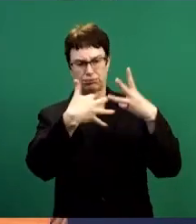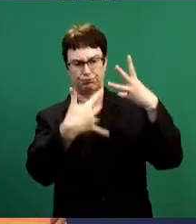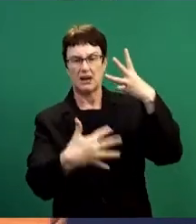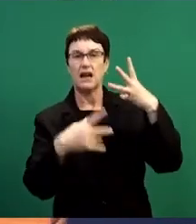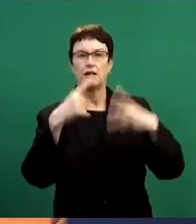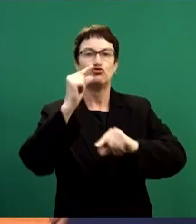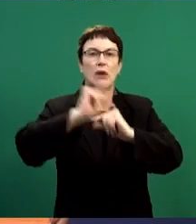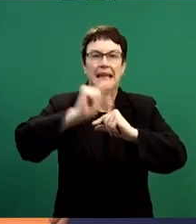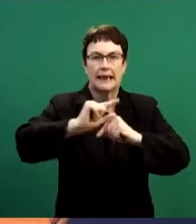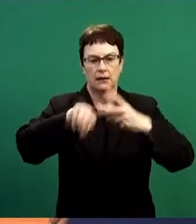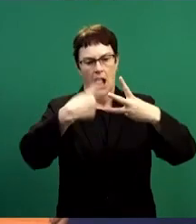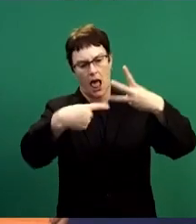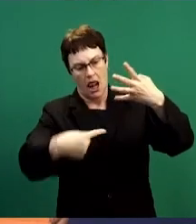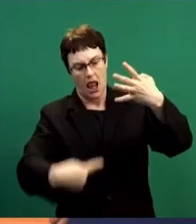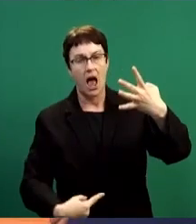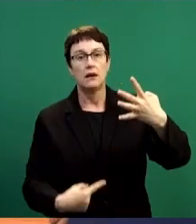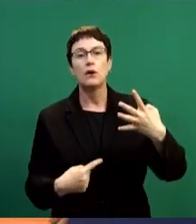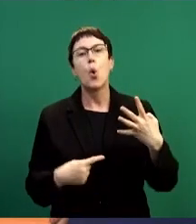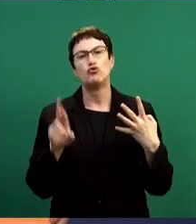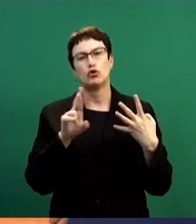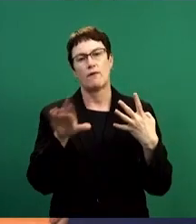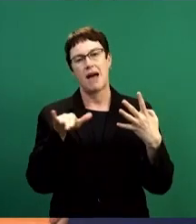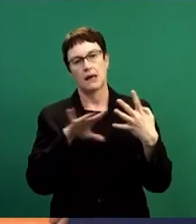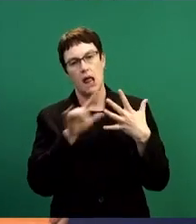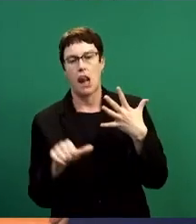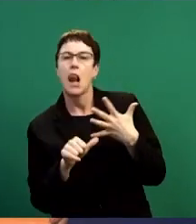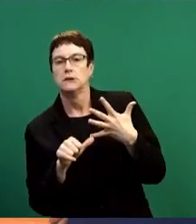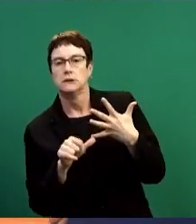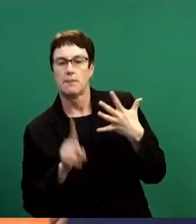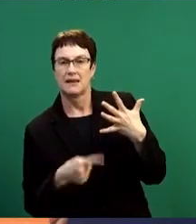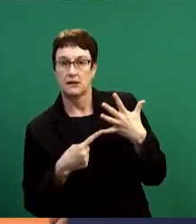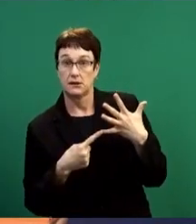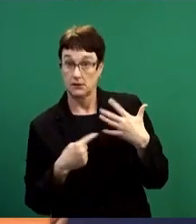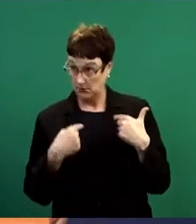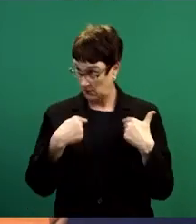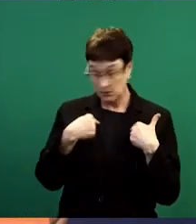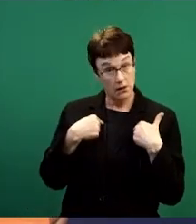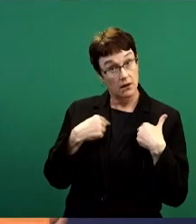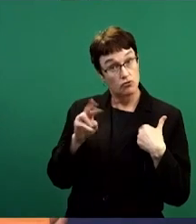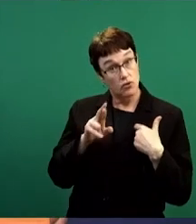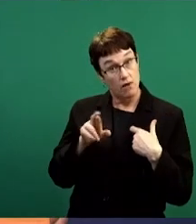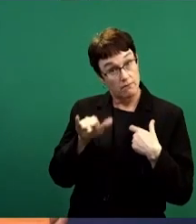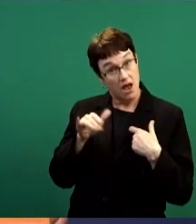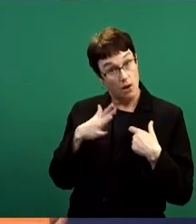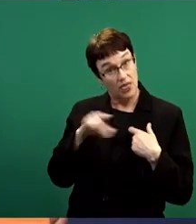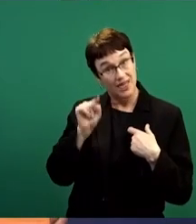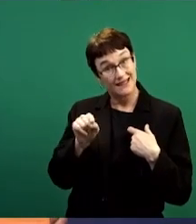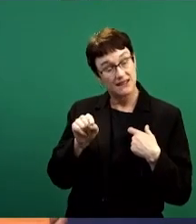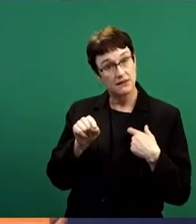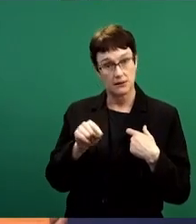I don't think that the Reserve Bank would like to be in that position.